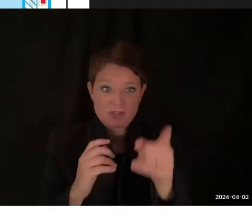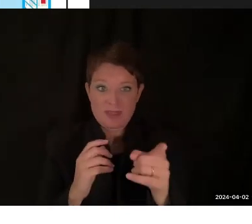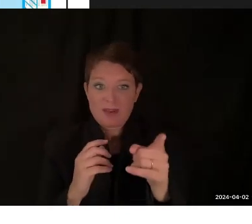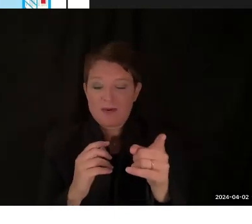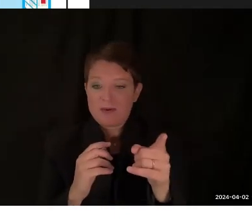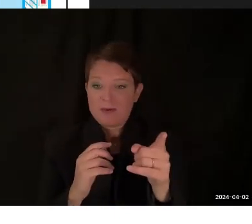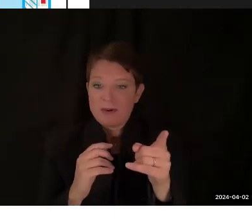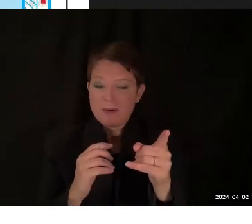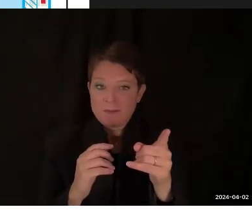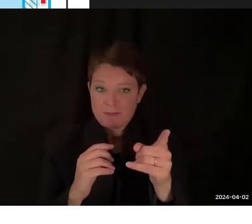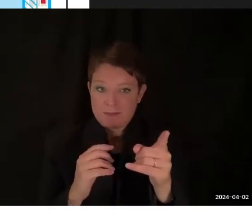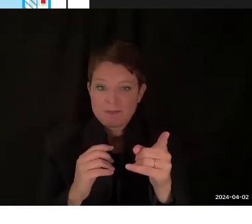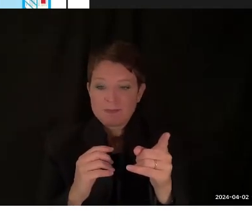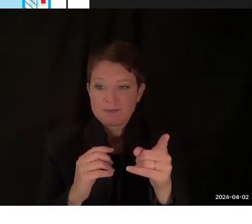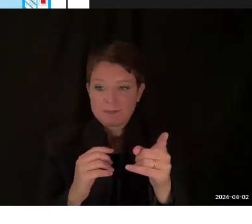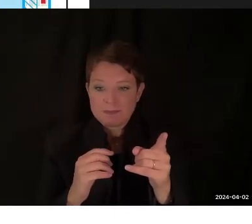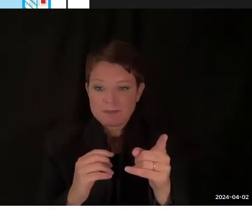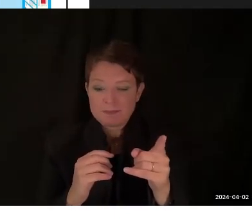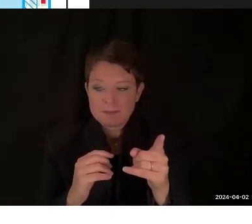there's